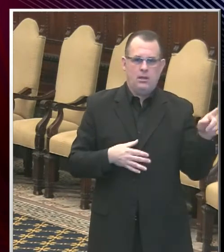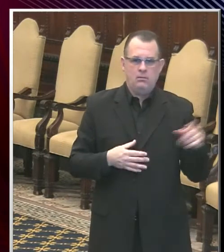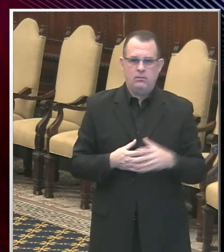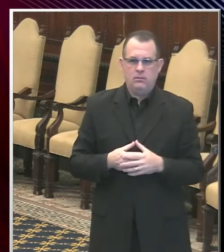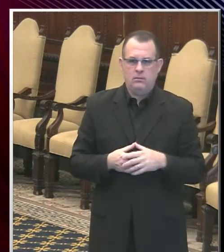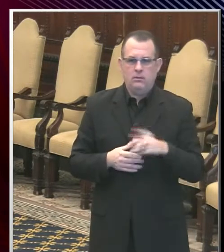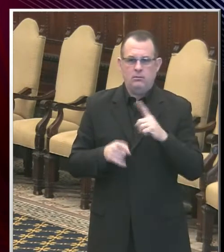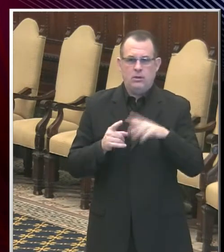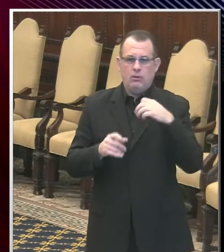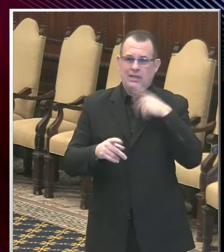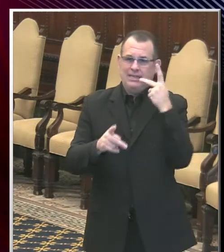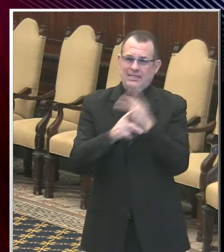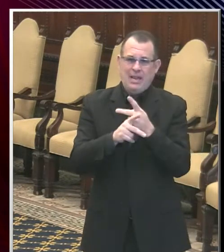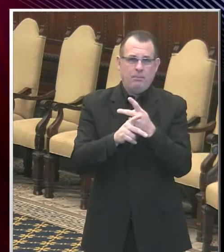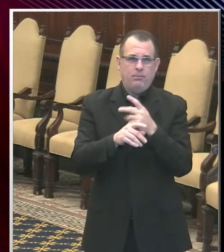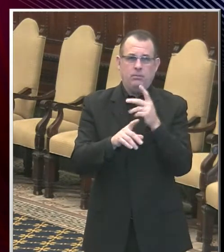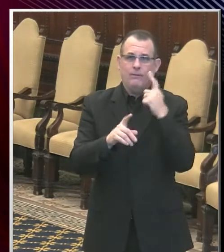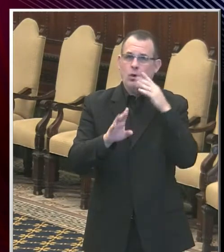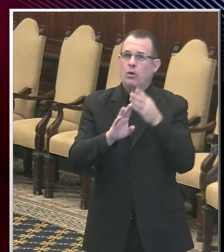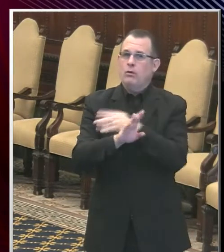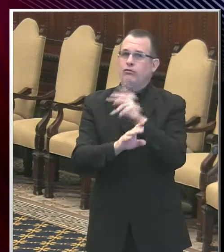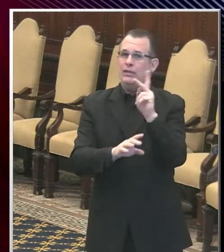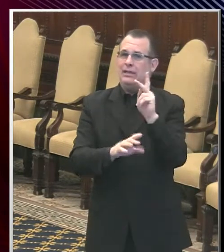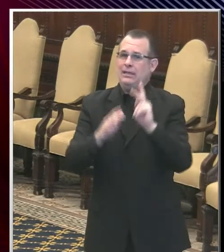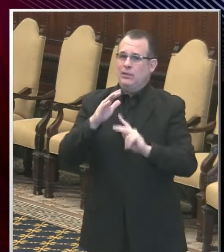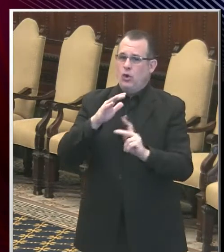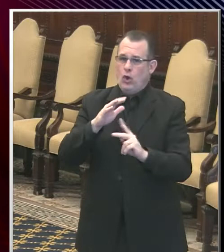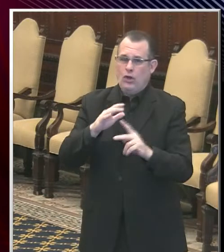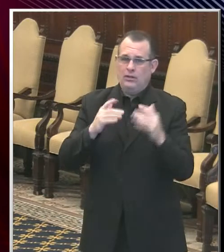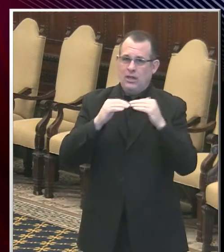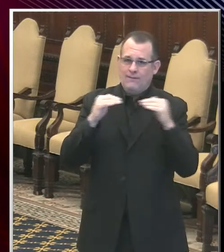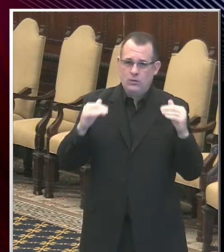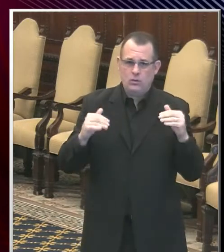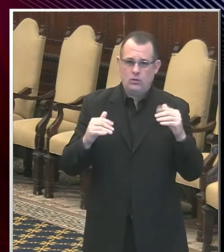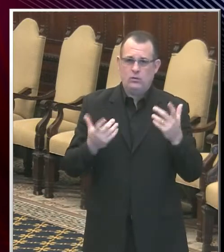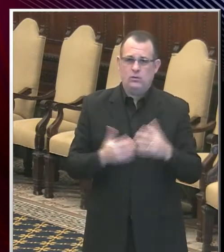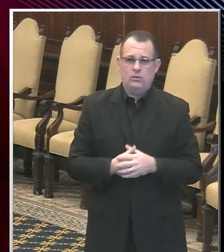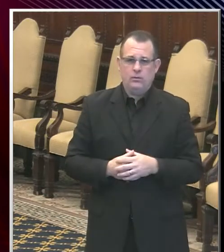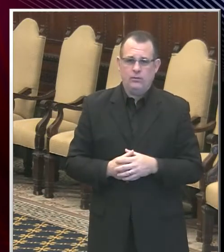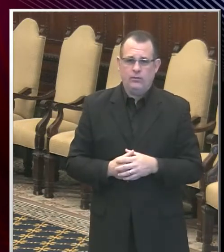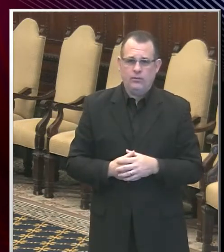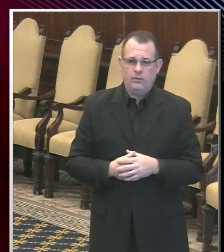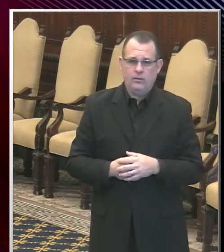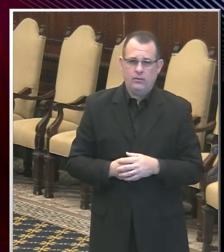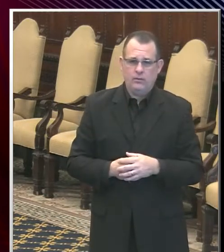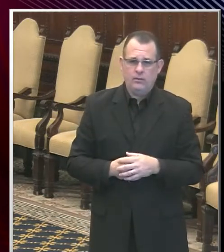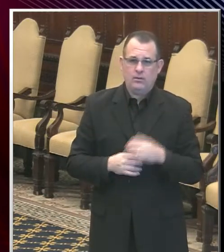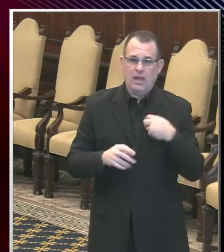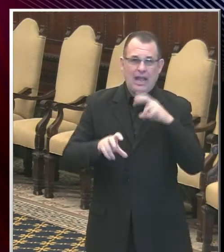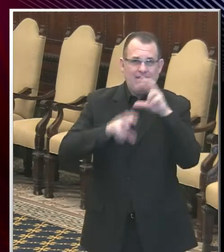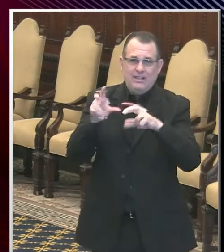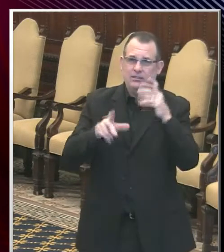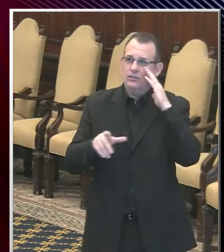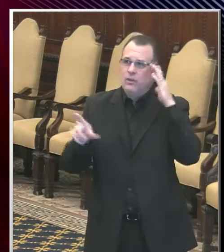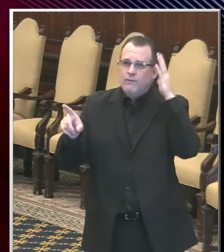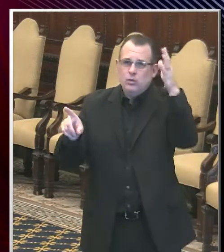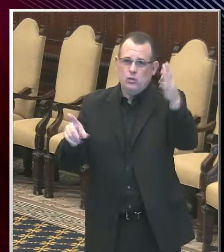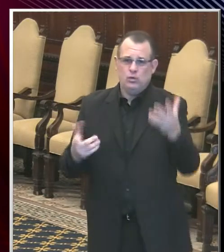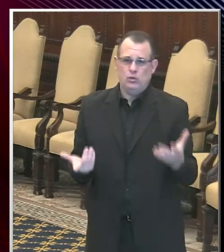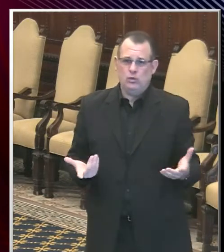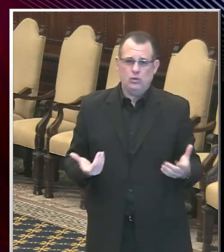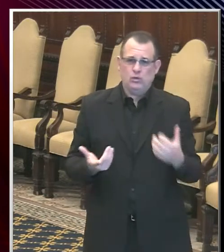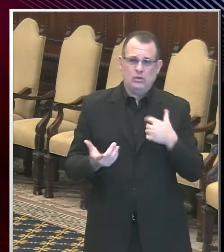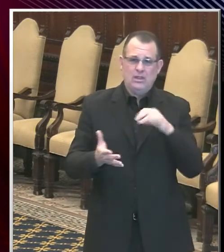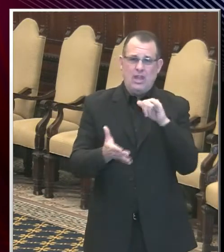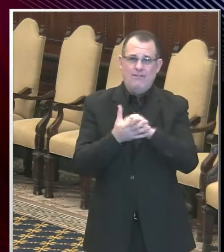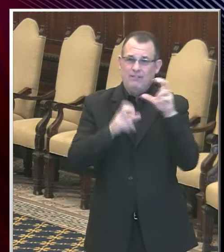are keeping pre-K at its current level. Again, this is another example of investment in our future, an investment that will